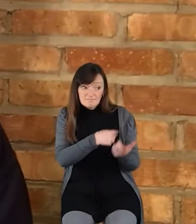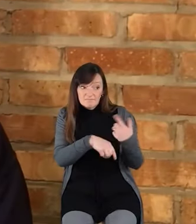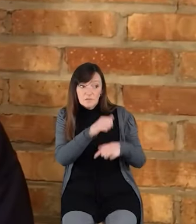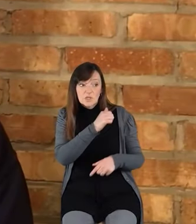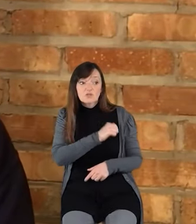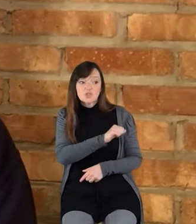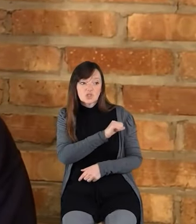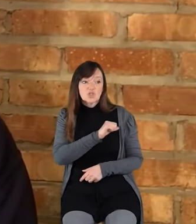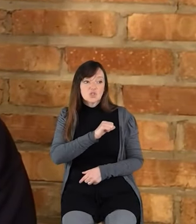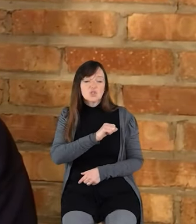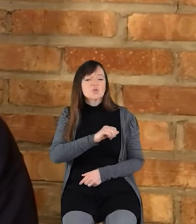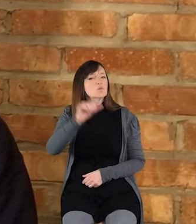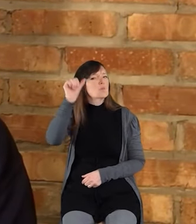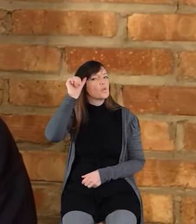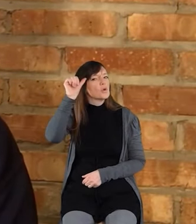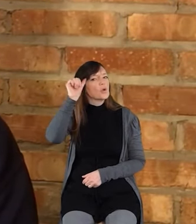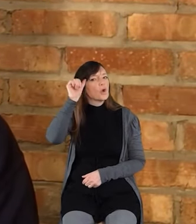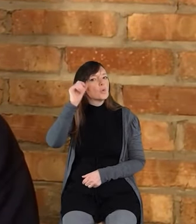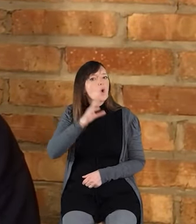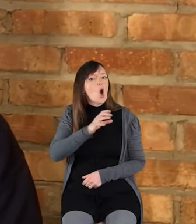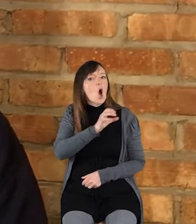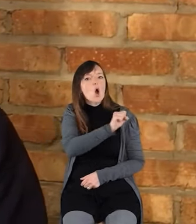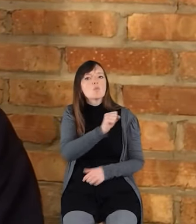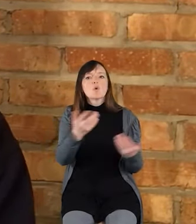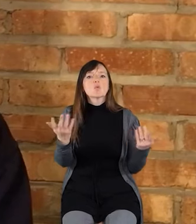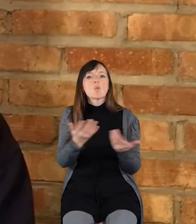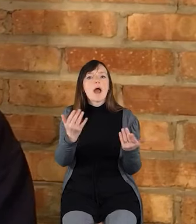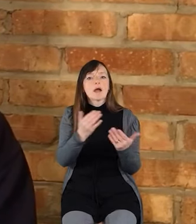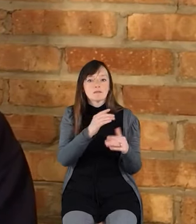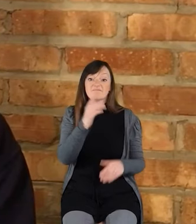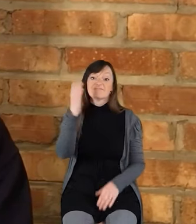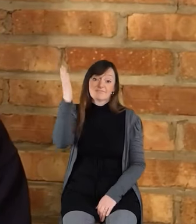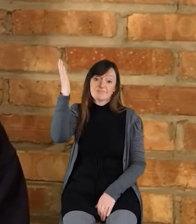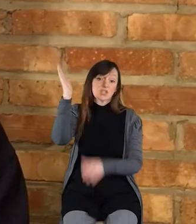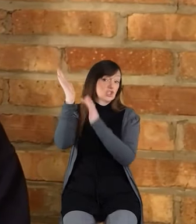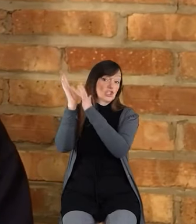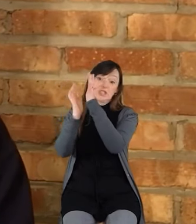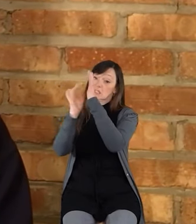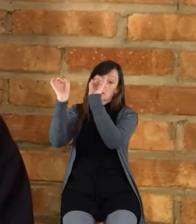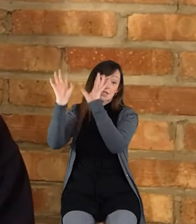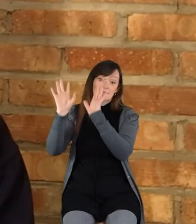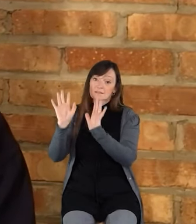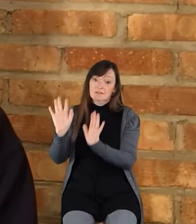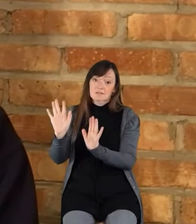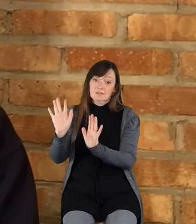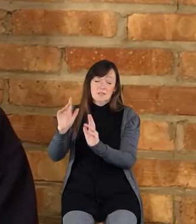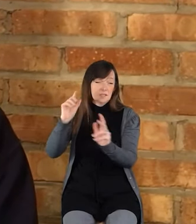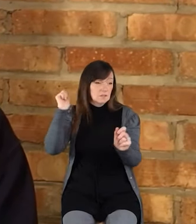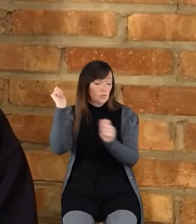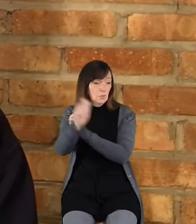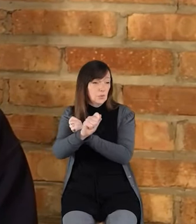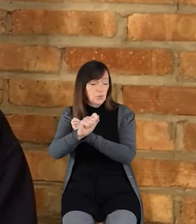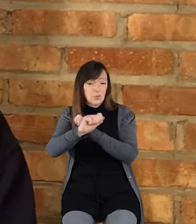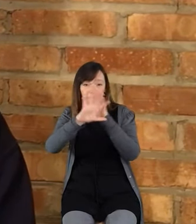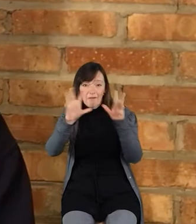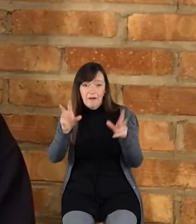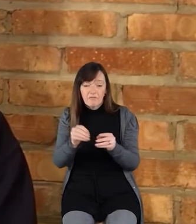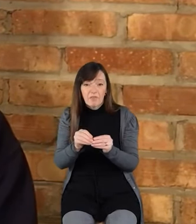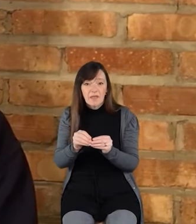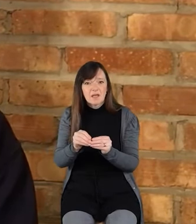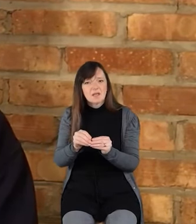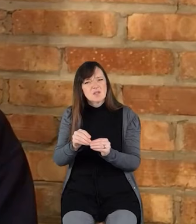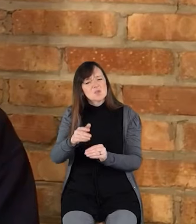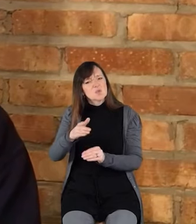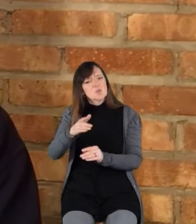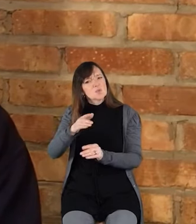As Christians, we know that our only hope is in Jesus. He transforms everything. And so we should